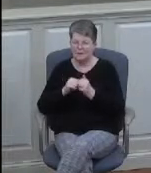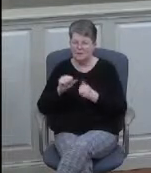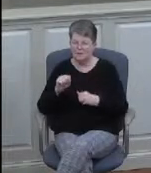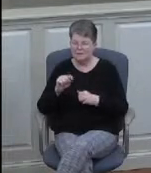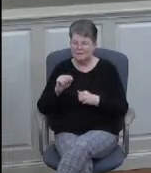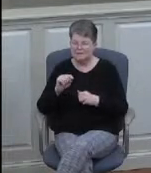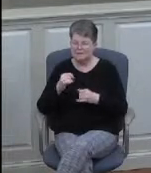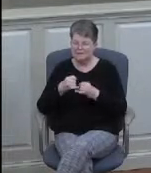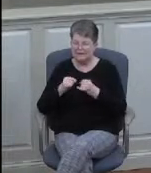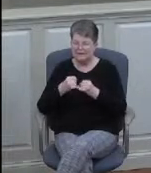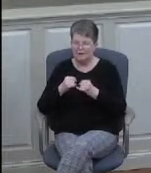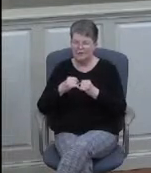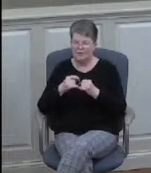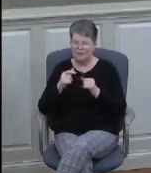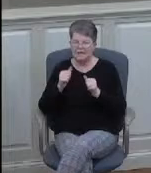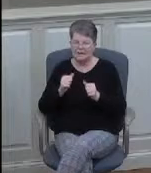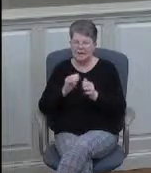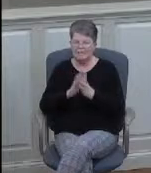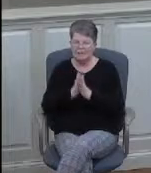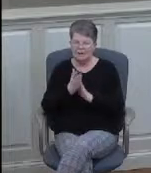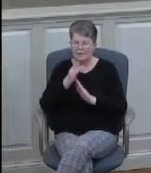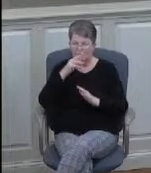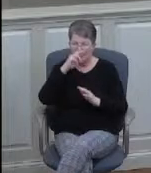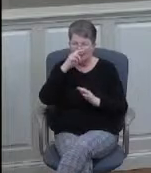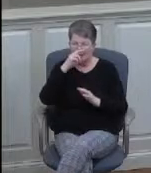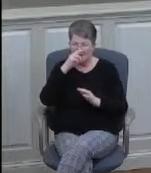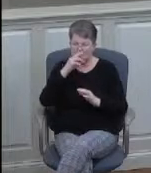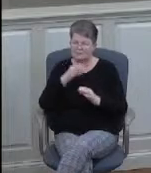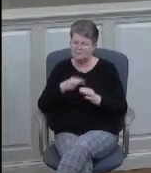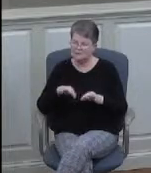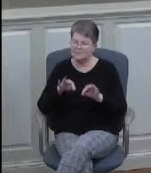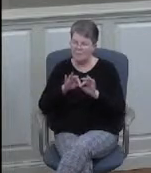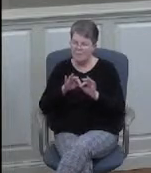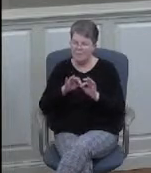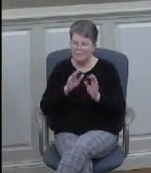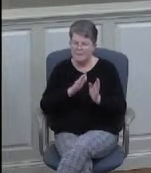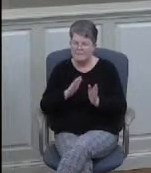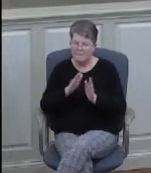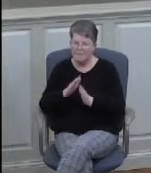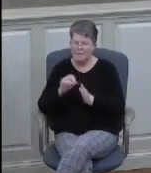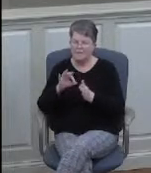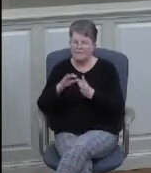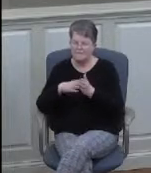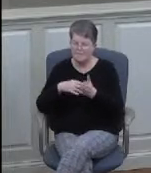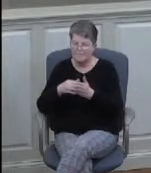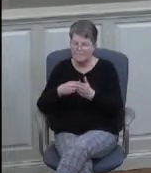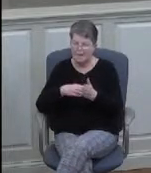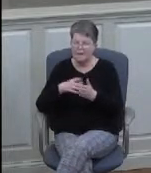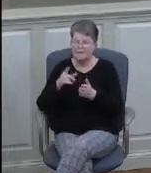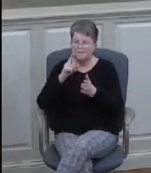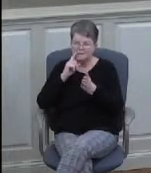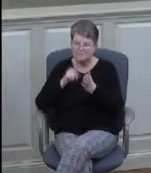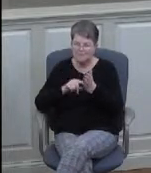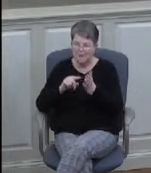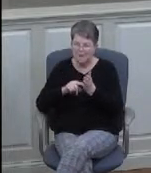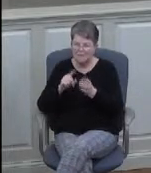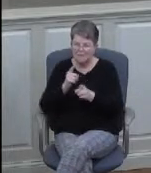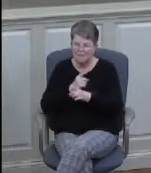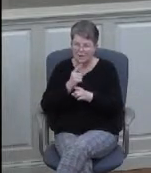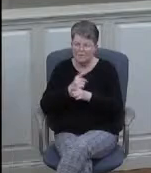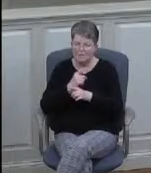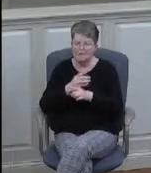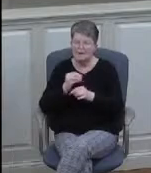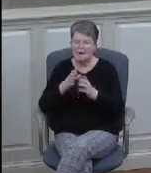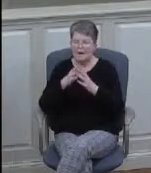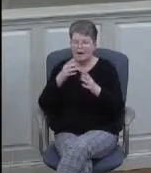corrosive properties there. So it's imperative that the painting and the preparation of that metal is inspected properly. And there's a lot of thought and